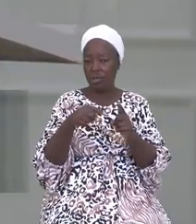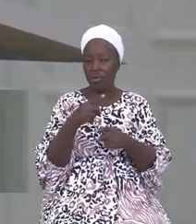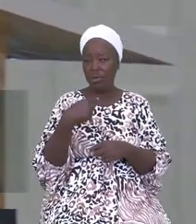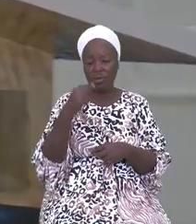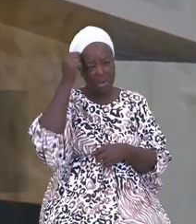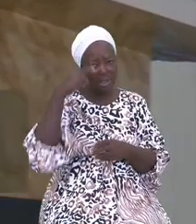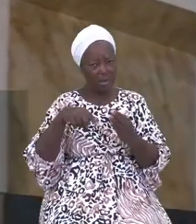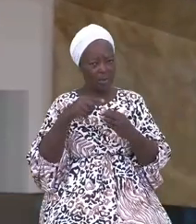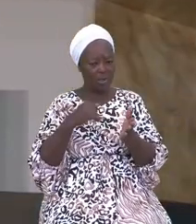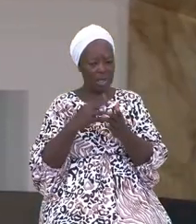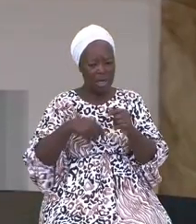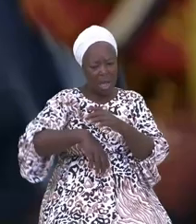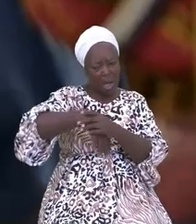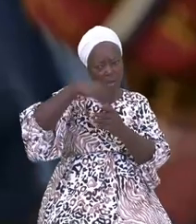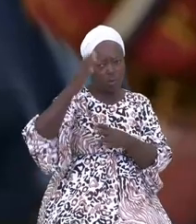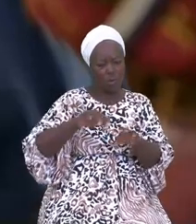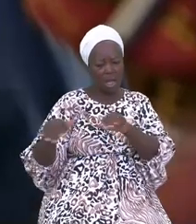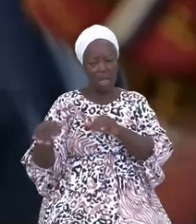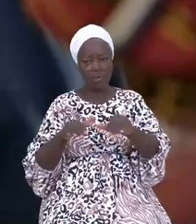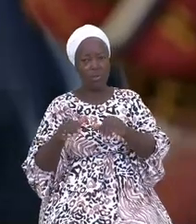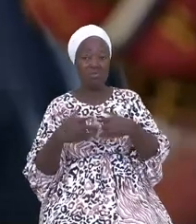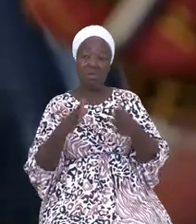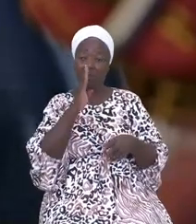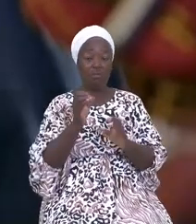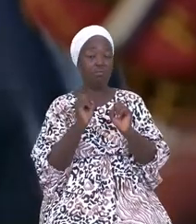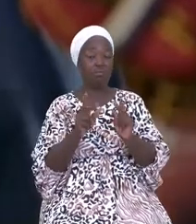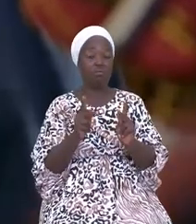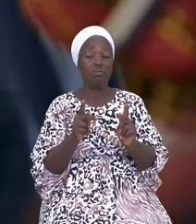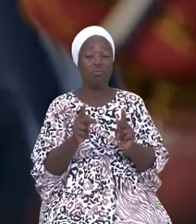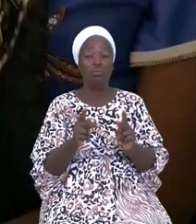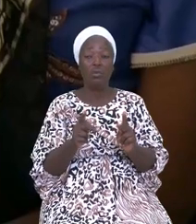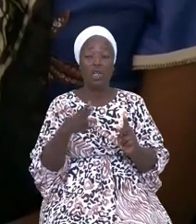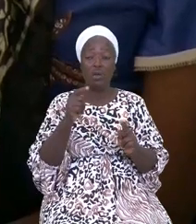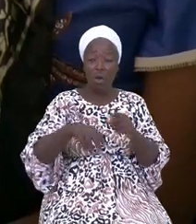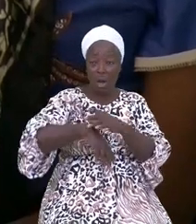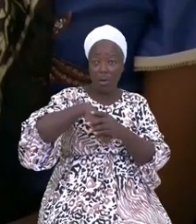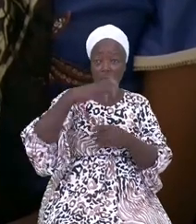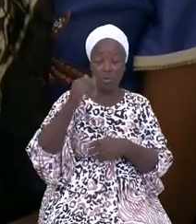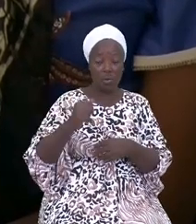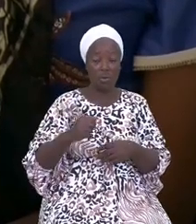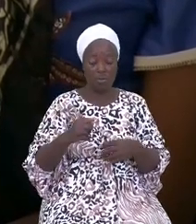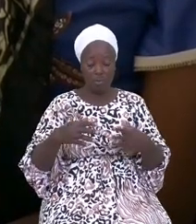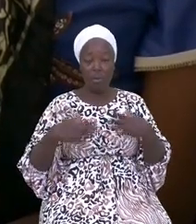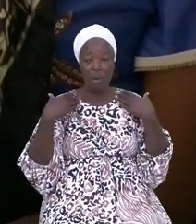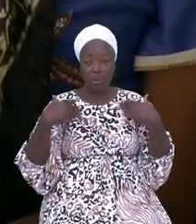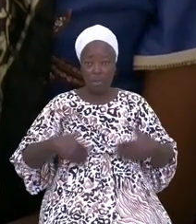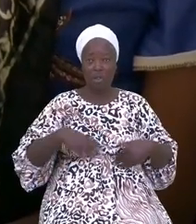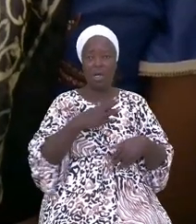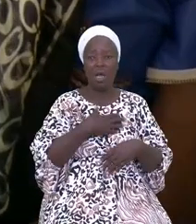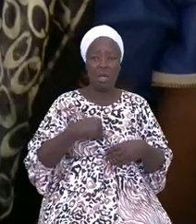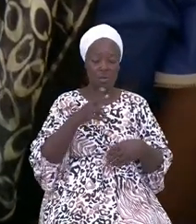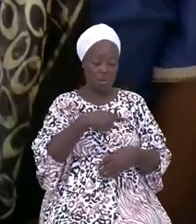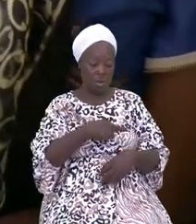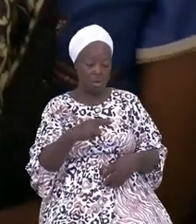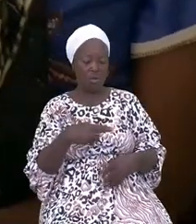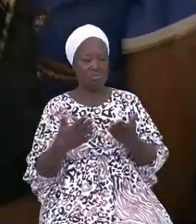the outward action may be all right. The outward expression of religion may be all